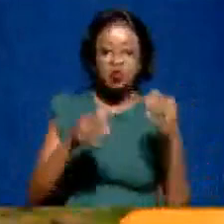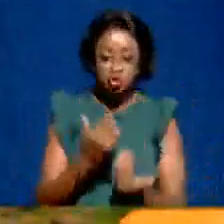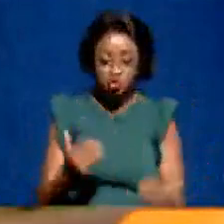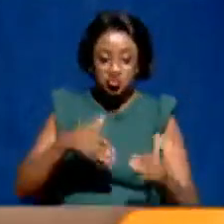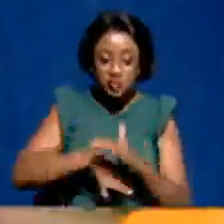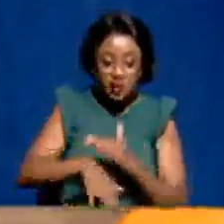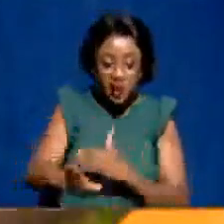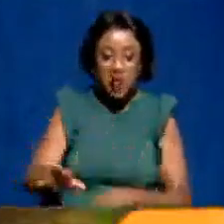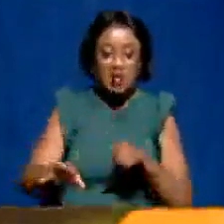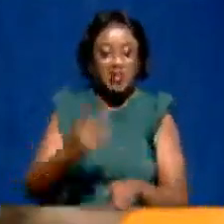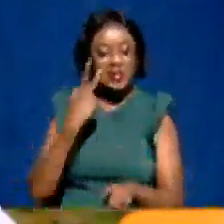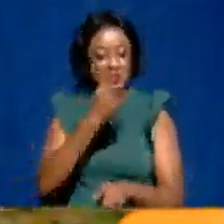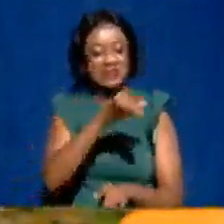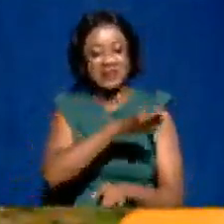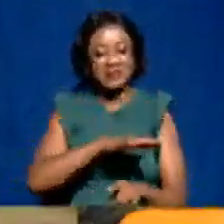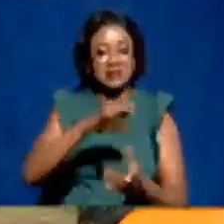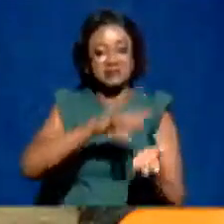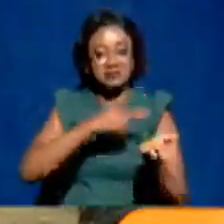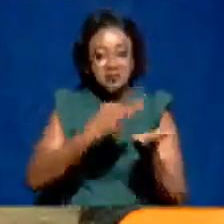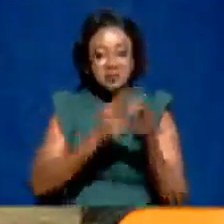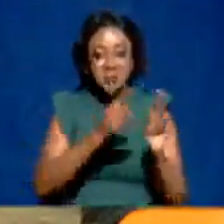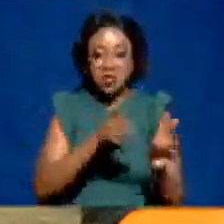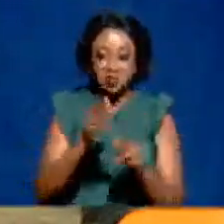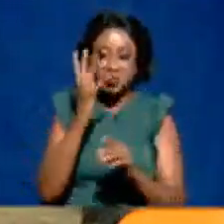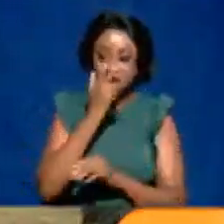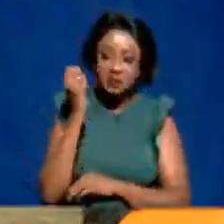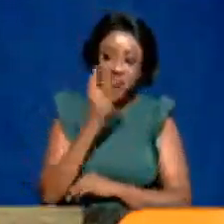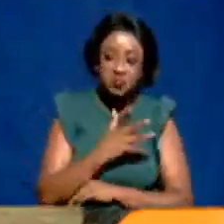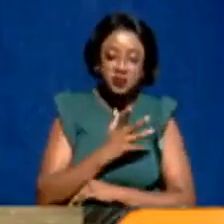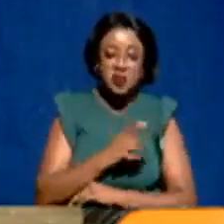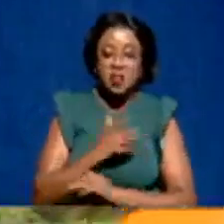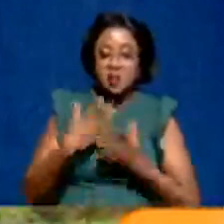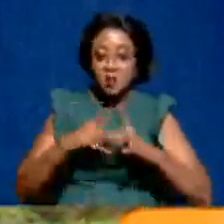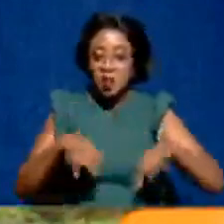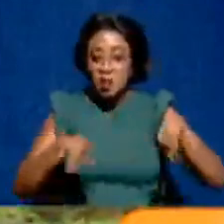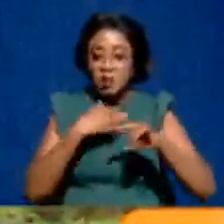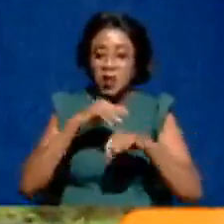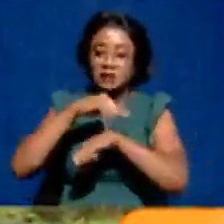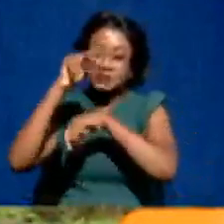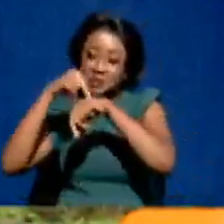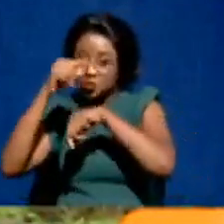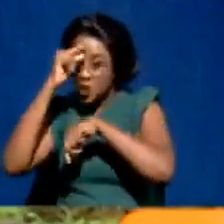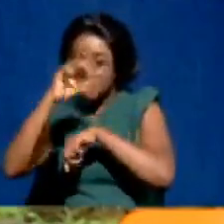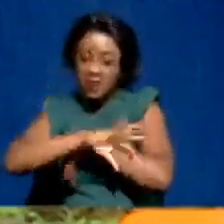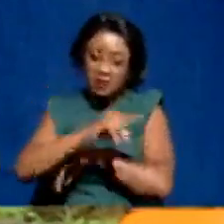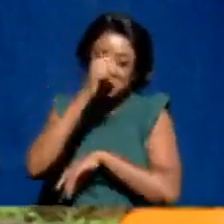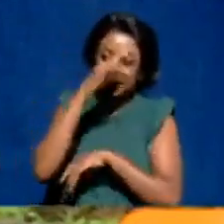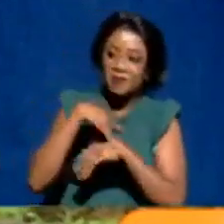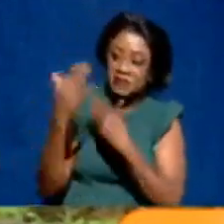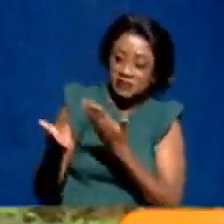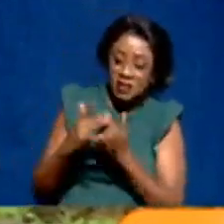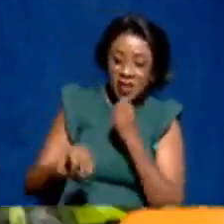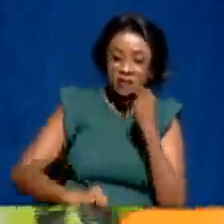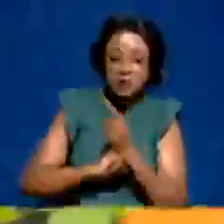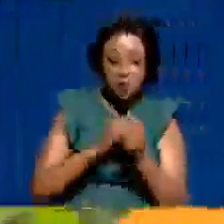pia waweze kuona hii rasilimali. The residents are calling on both the county and the national governments to support all